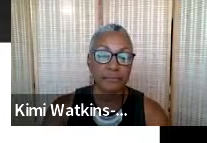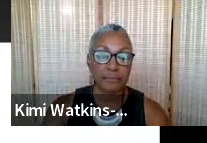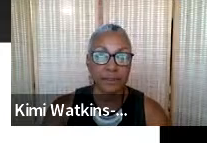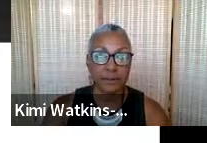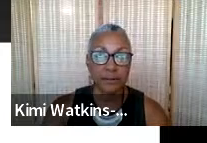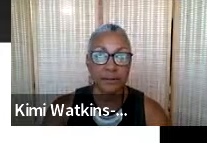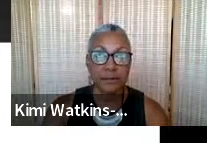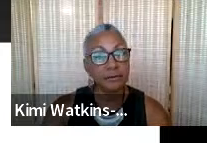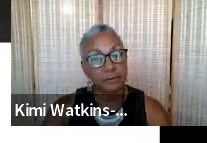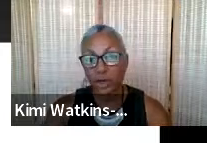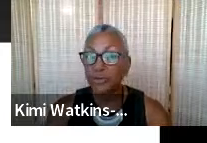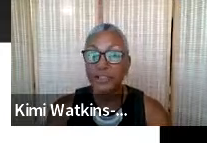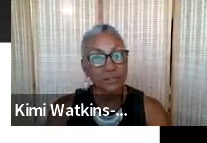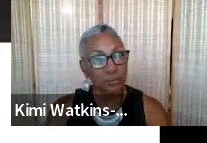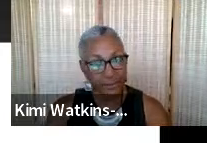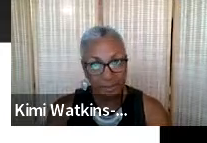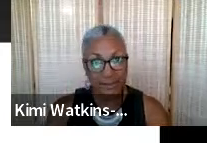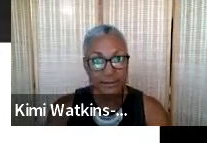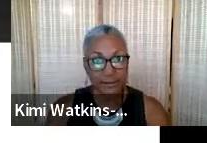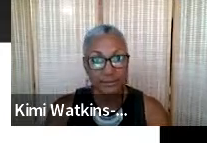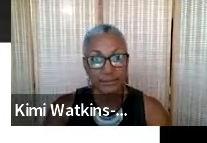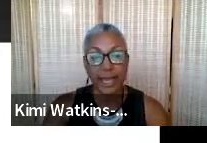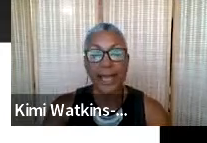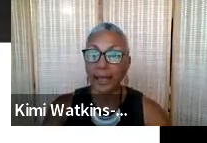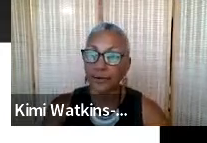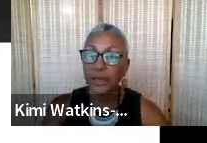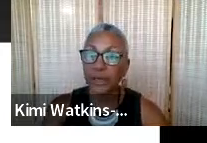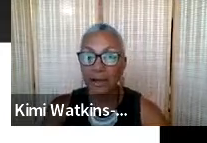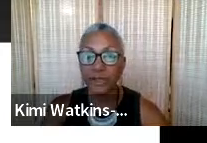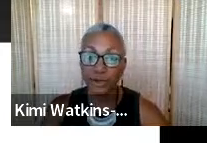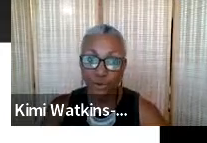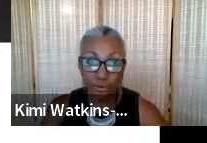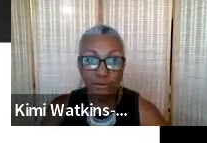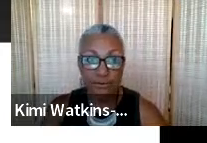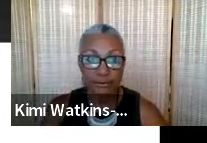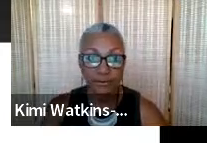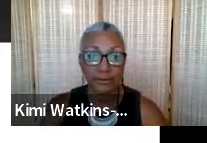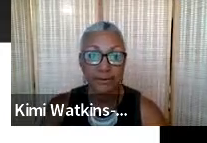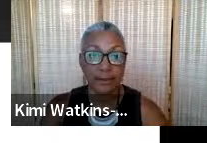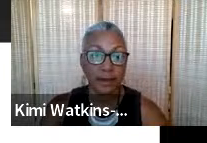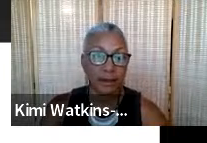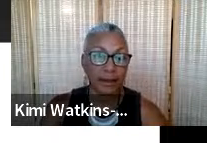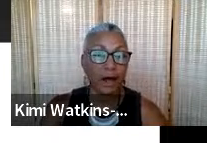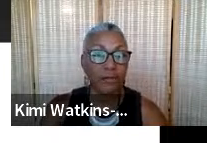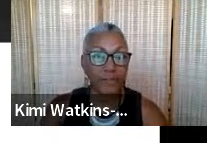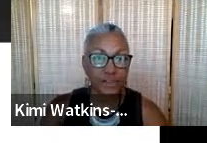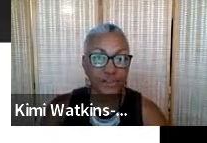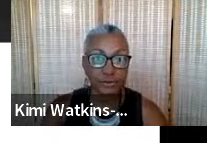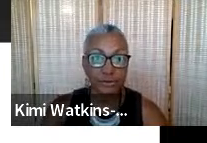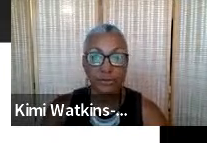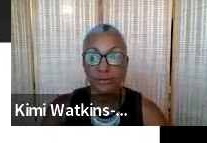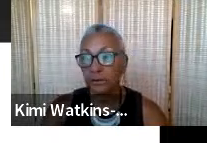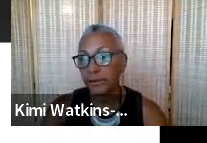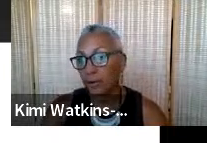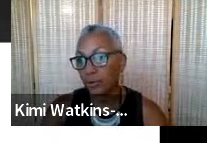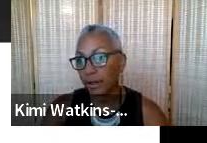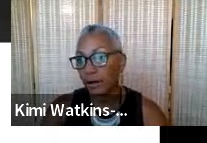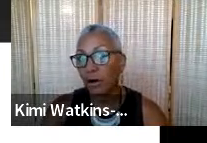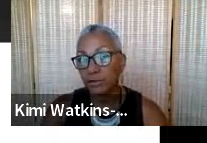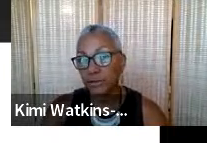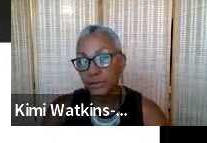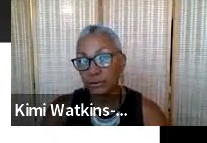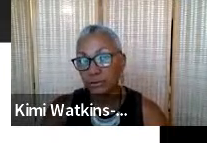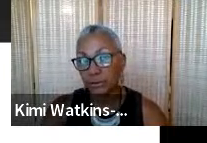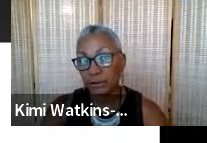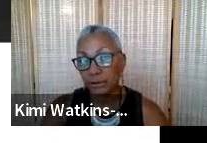COVID is still with us, and we have a new health issue that we